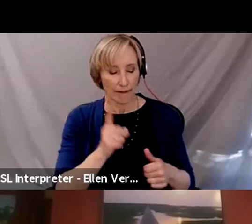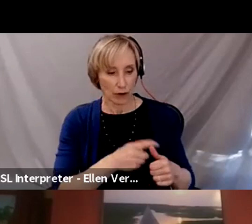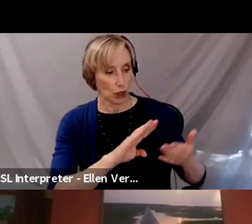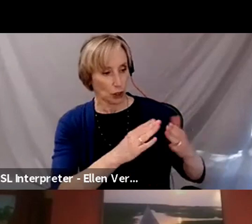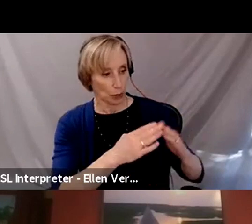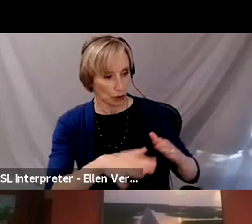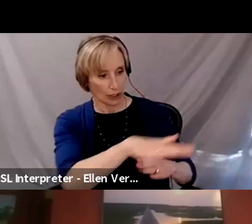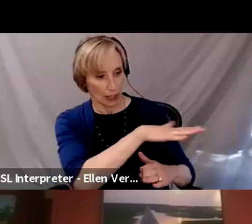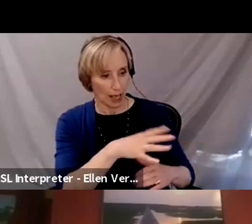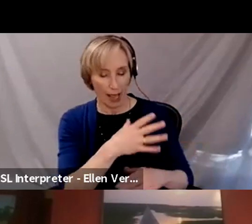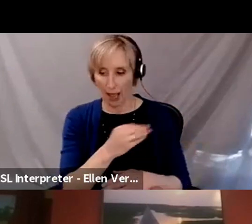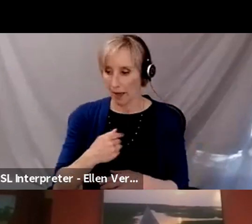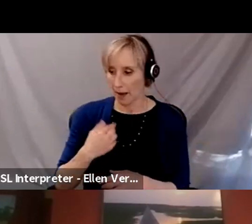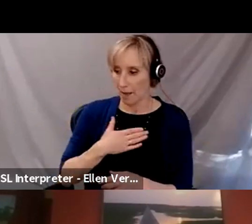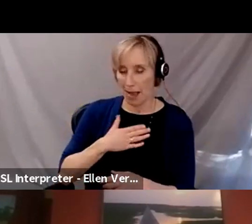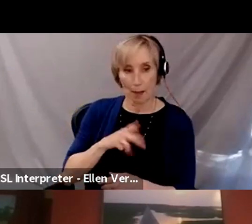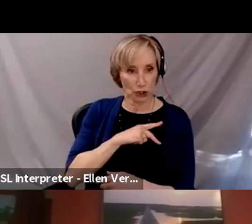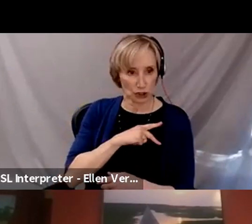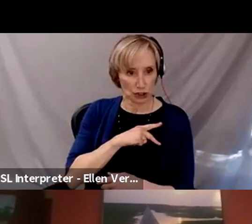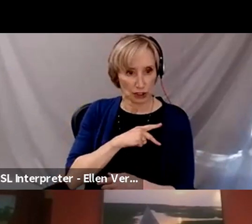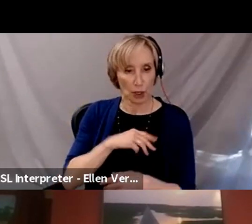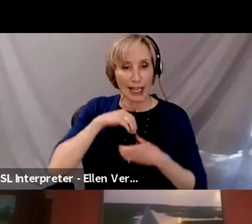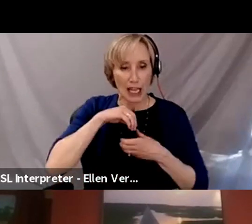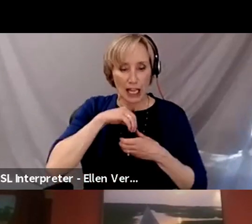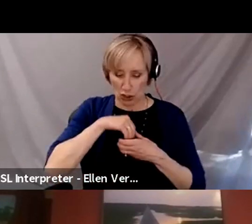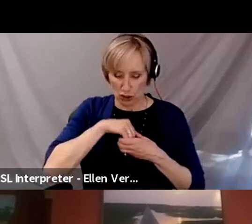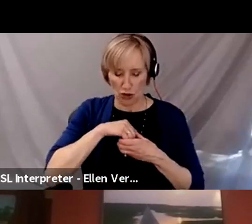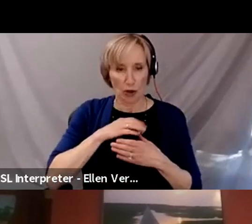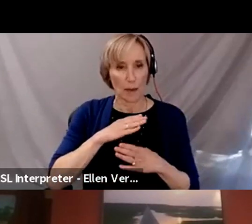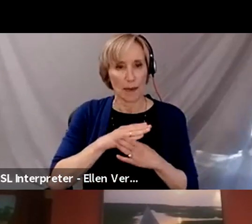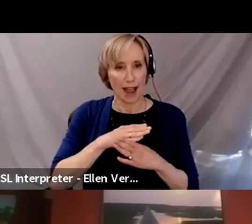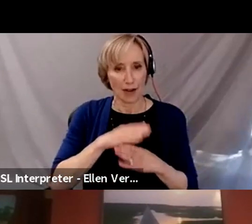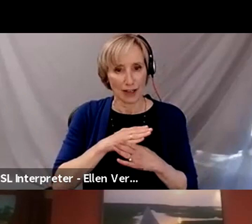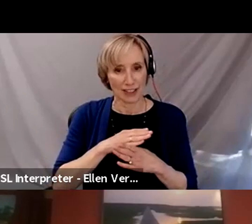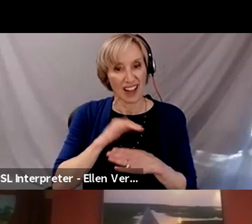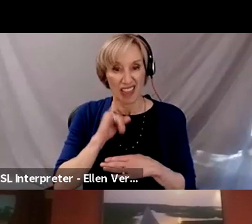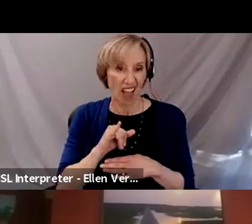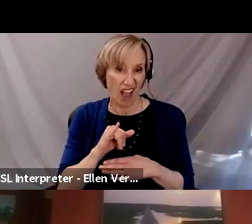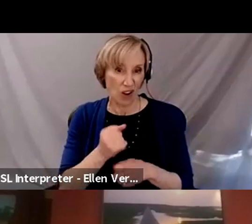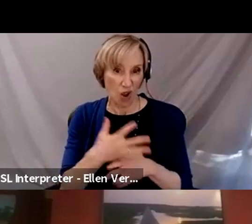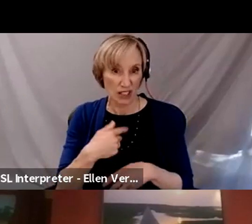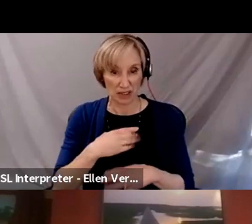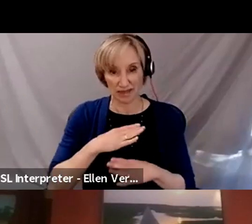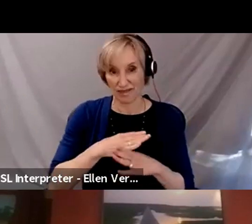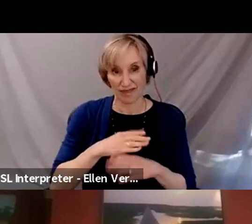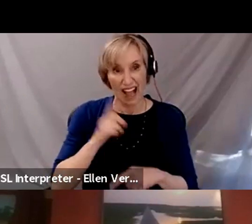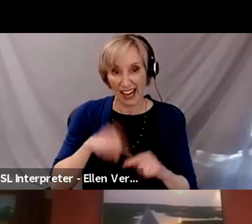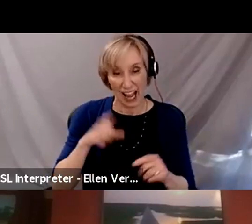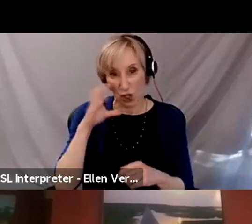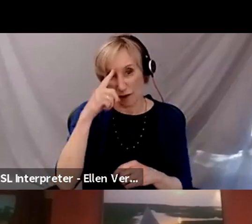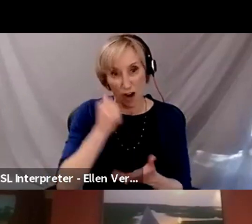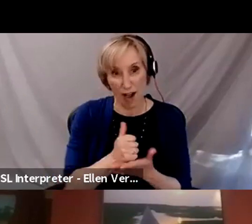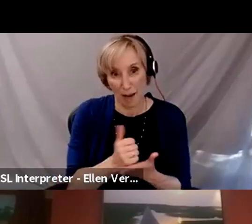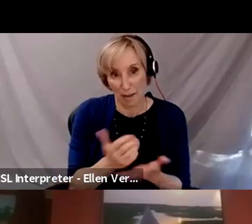experiences. I think about, the internal barriers that have been there that have impeded my ability to seek care. Definitely have been more the